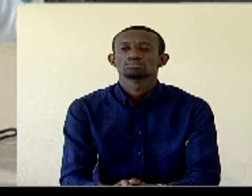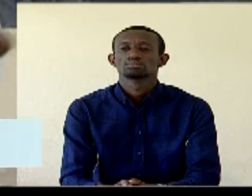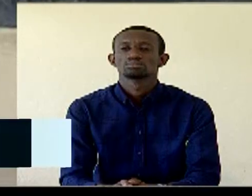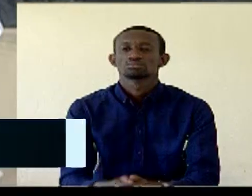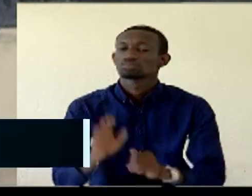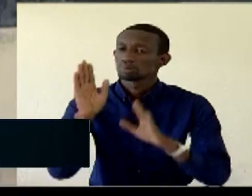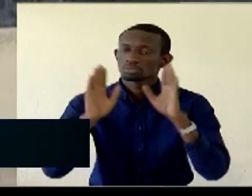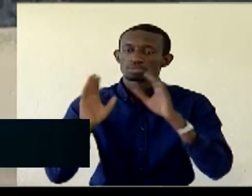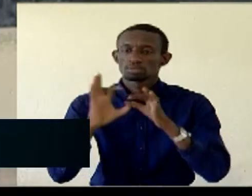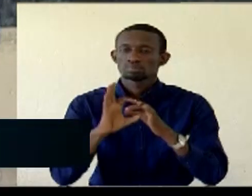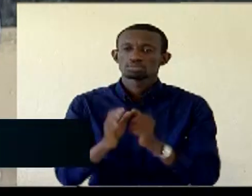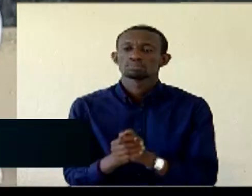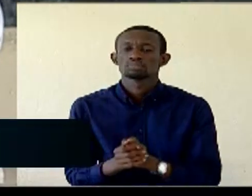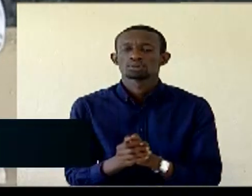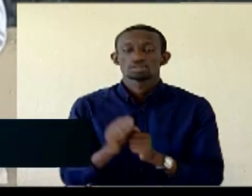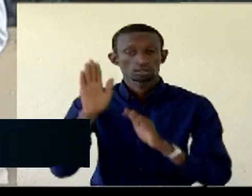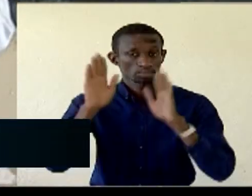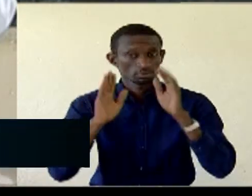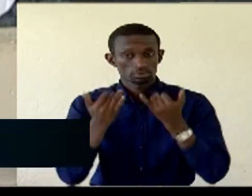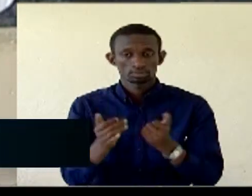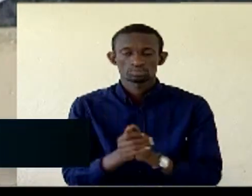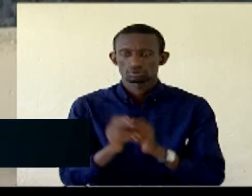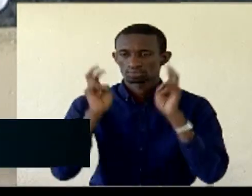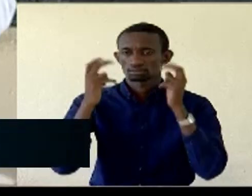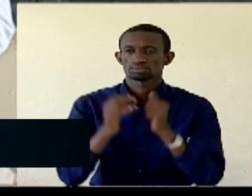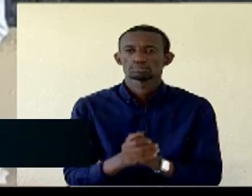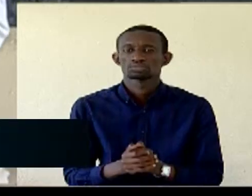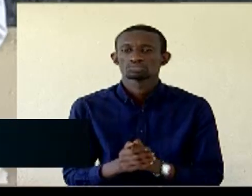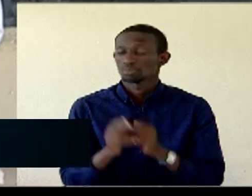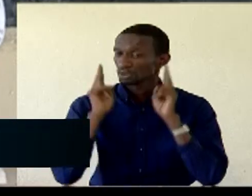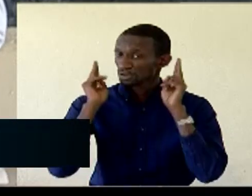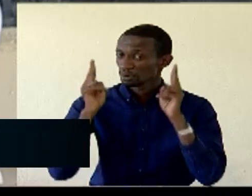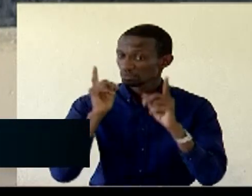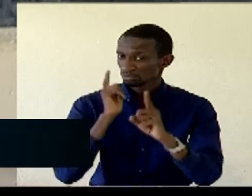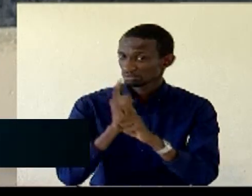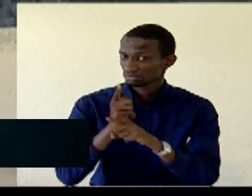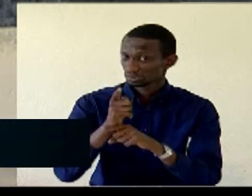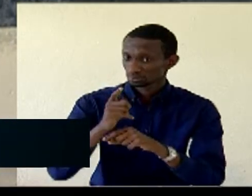cooperative and participative in this lesson. Hope to see you